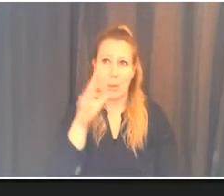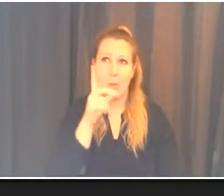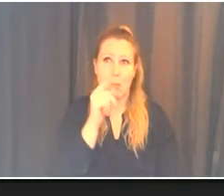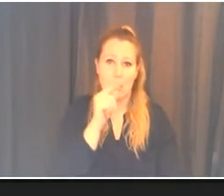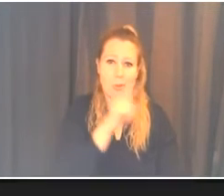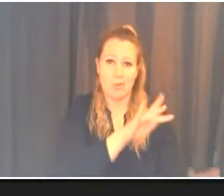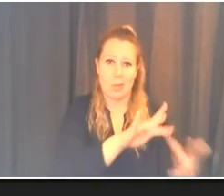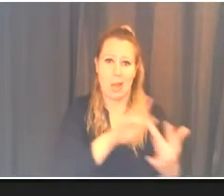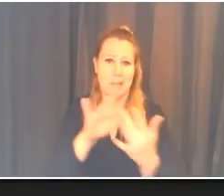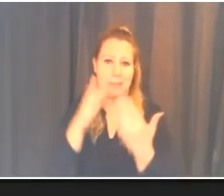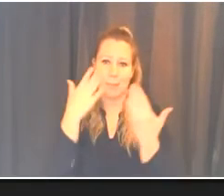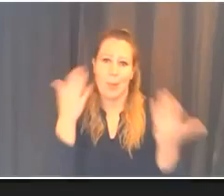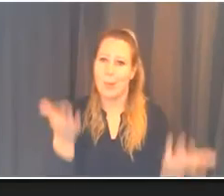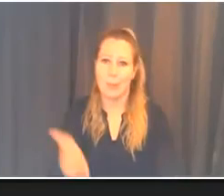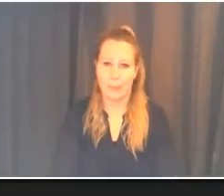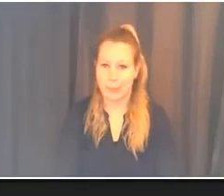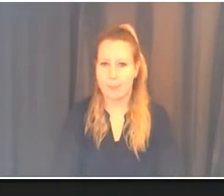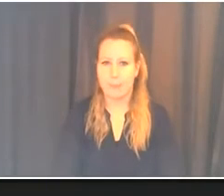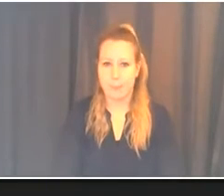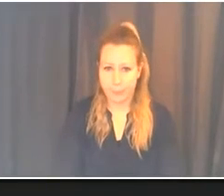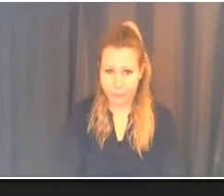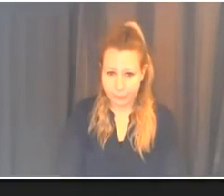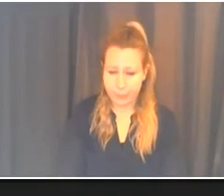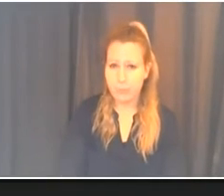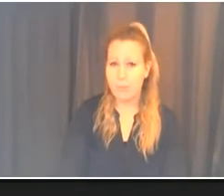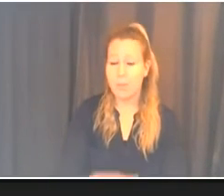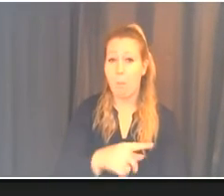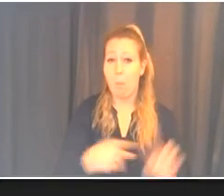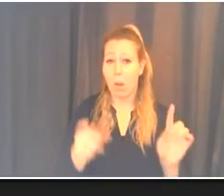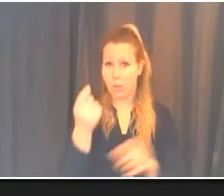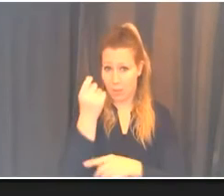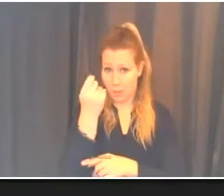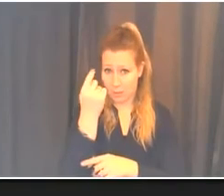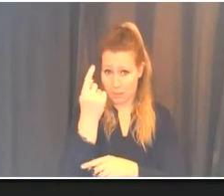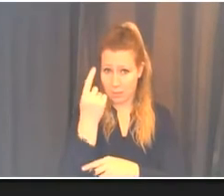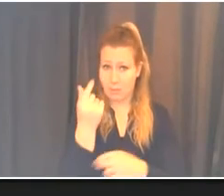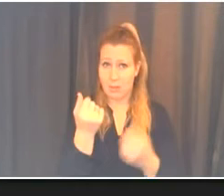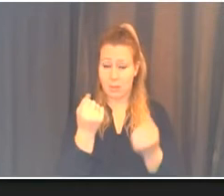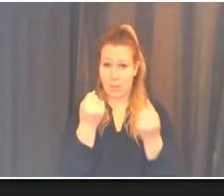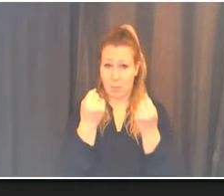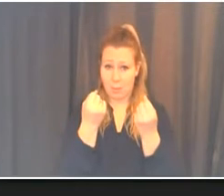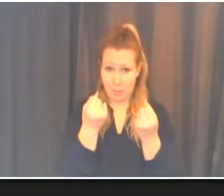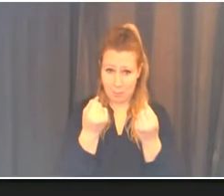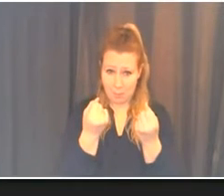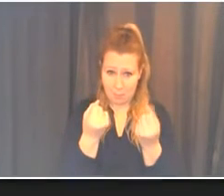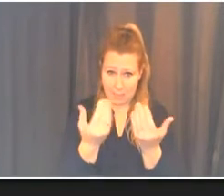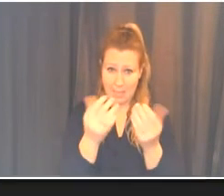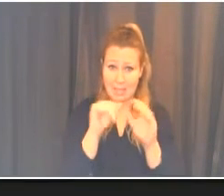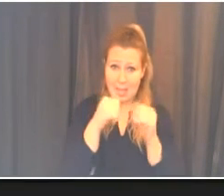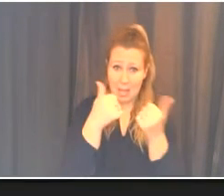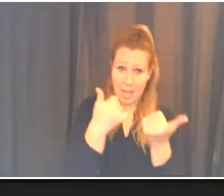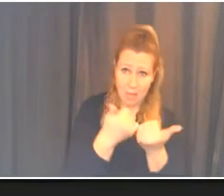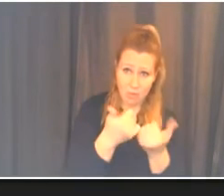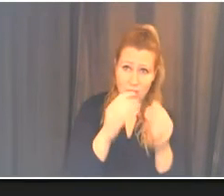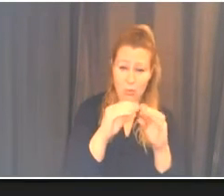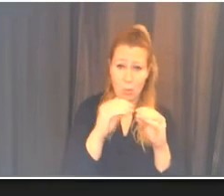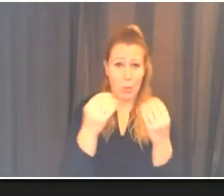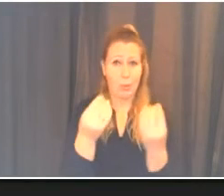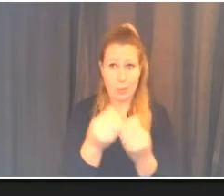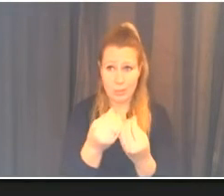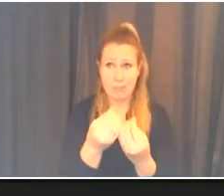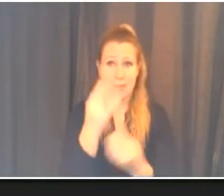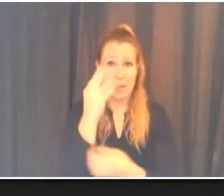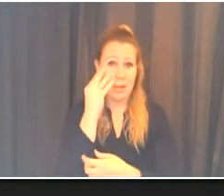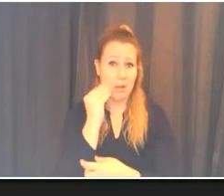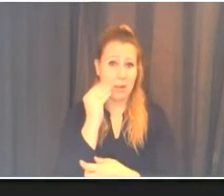hotline last week the week from April 19th to the 25th um we had about a 40% increase in calls in that single